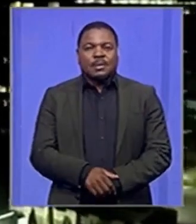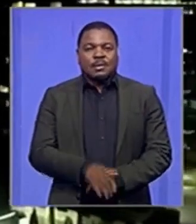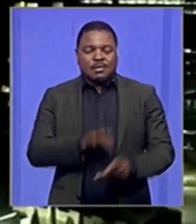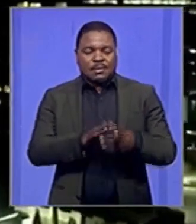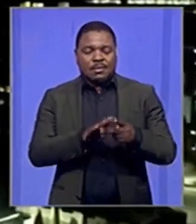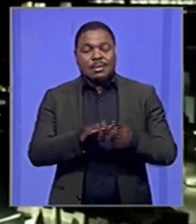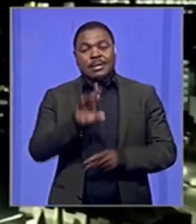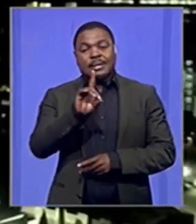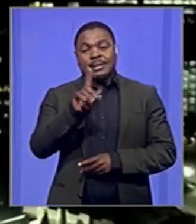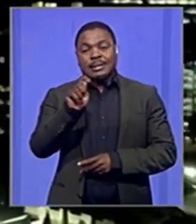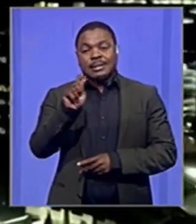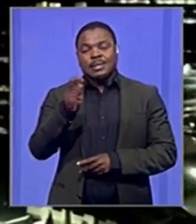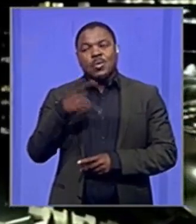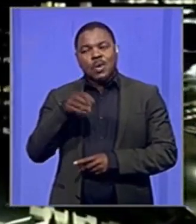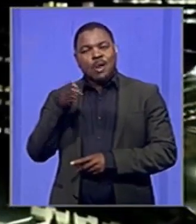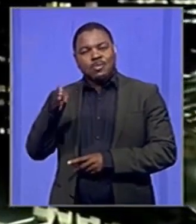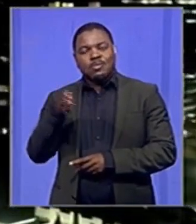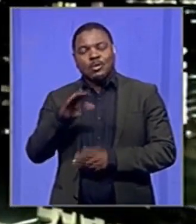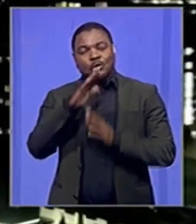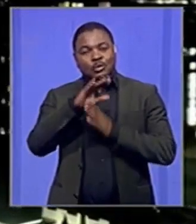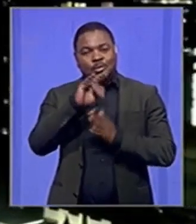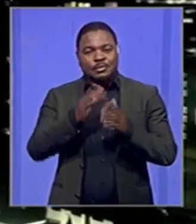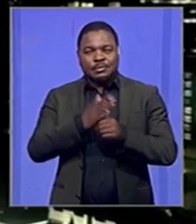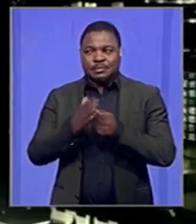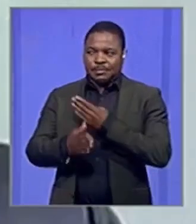le kanaleng ya DTT re thoma ka ditlhogo.